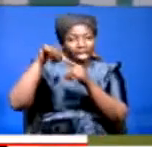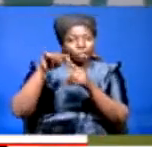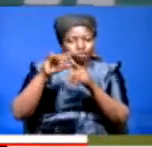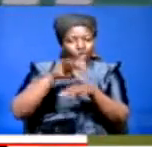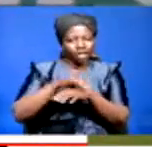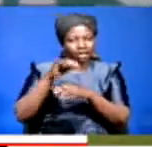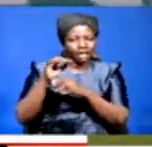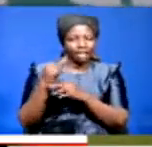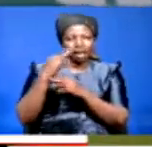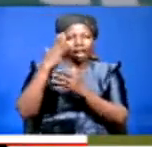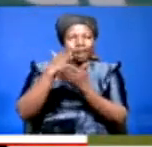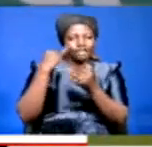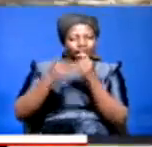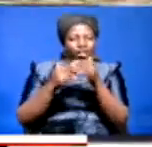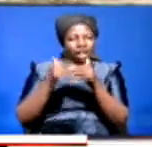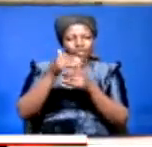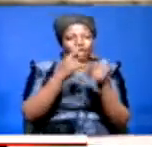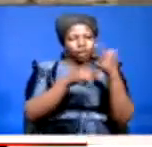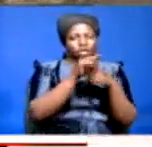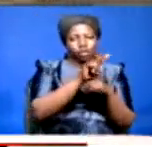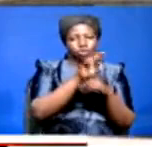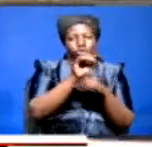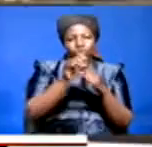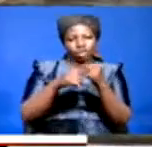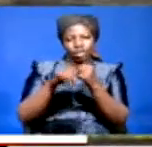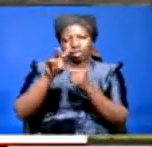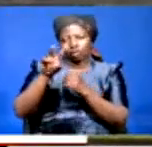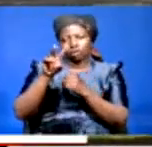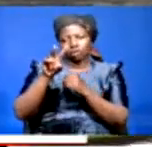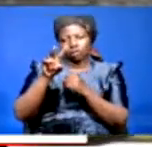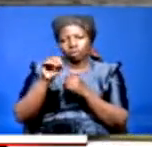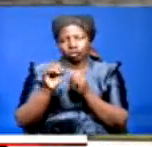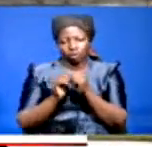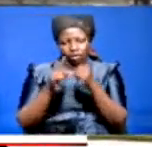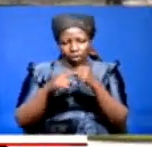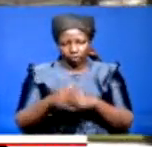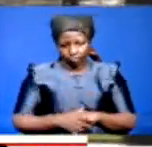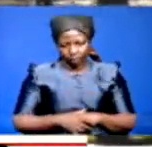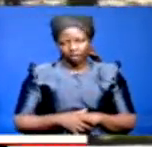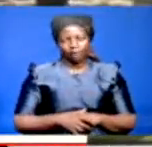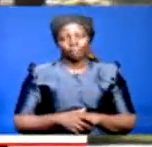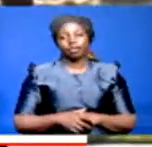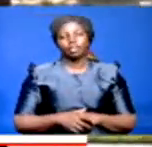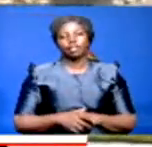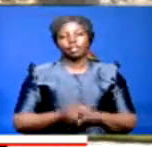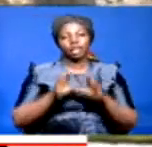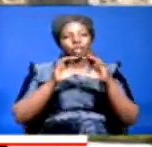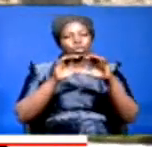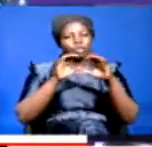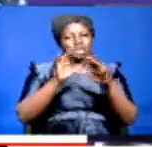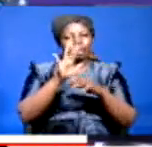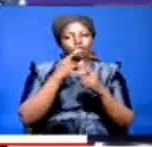so in 1966 and 2006. Coach Fernando Santos is wary of Morocco's cagey approach to the matches they've played so